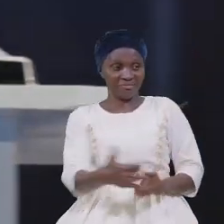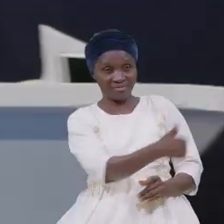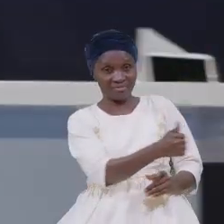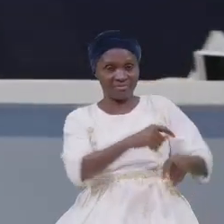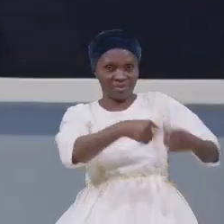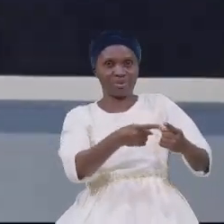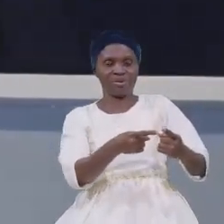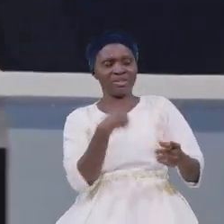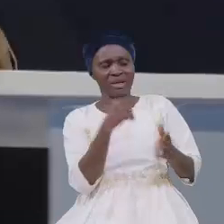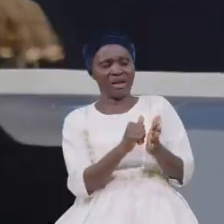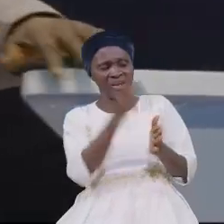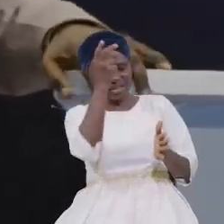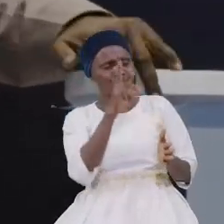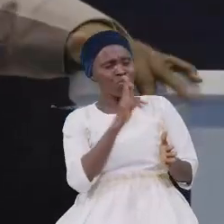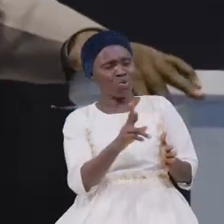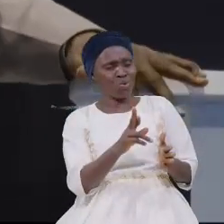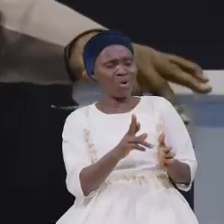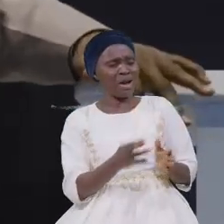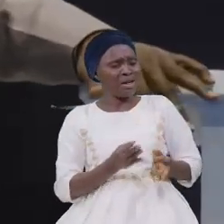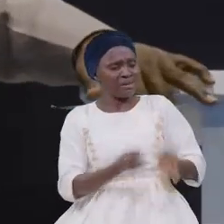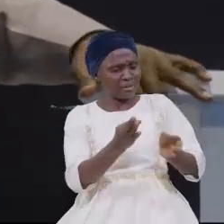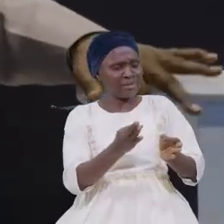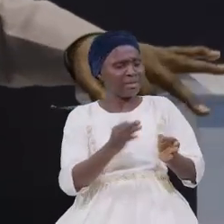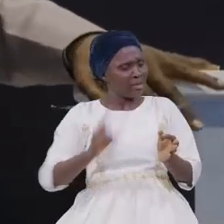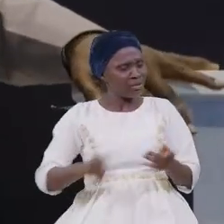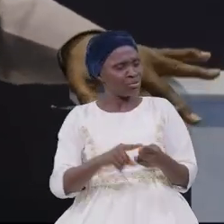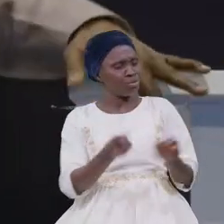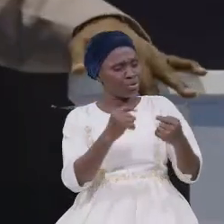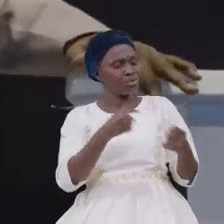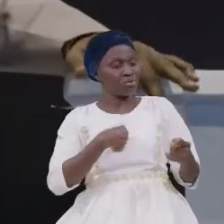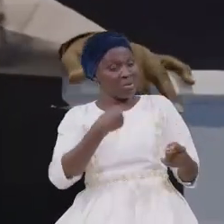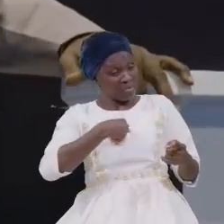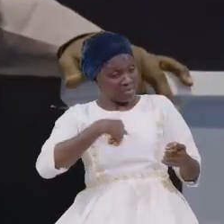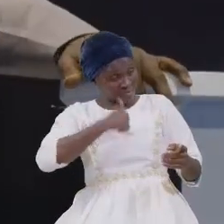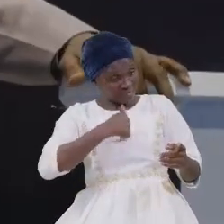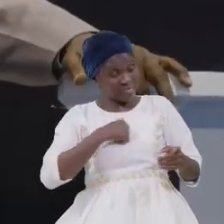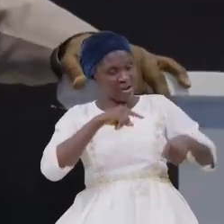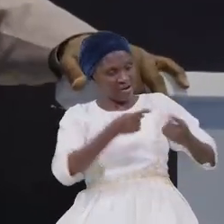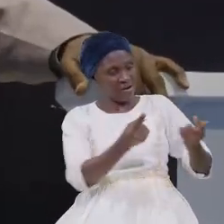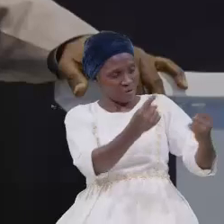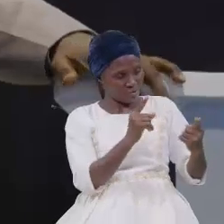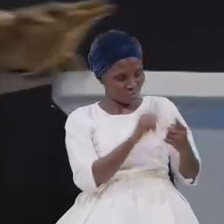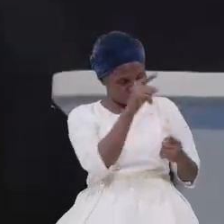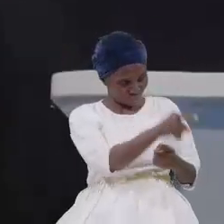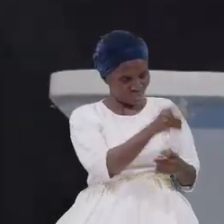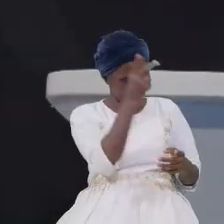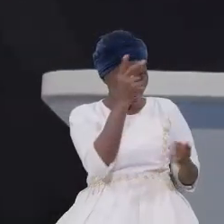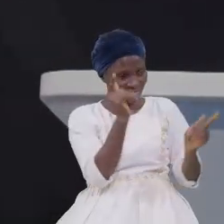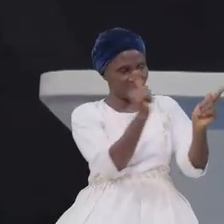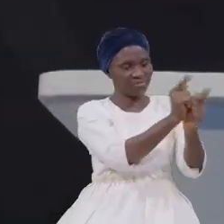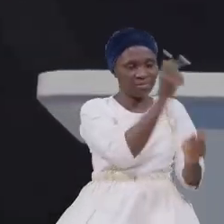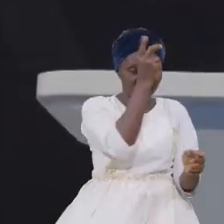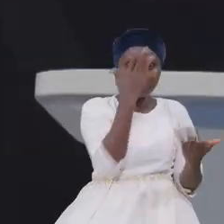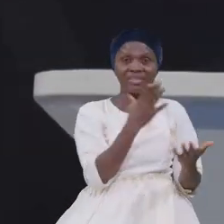coming to me, I come to you." And he steals everything that the parents have put in their lives, and